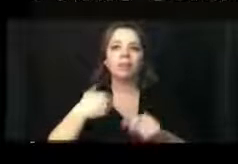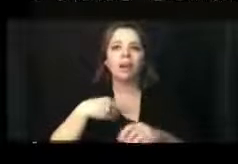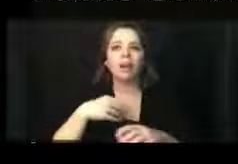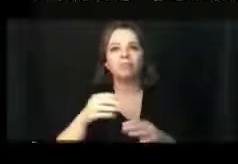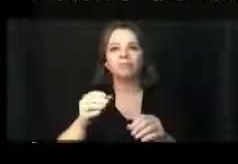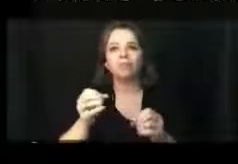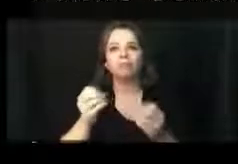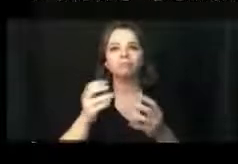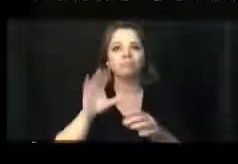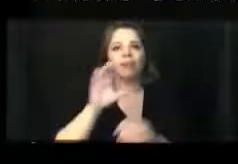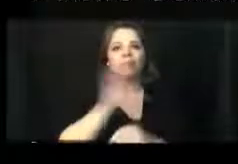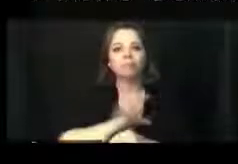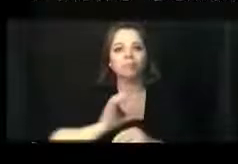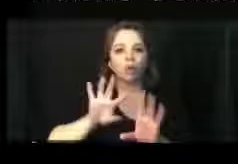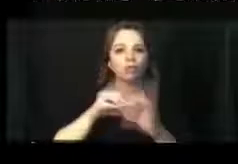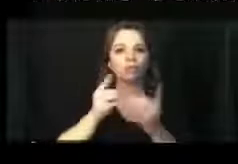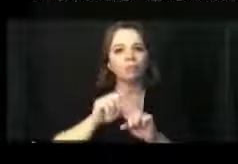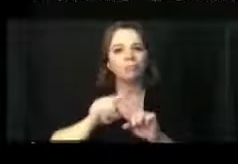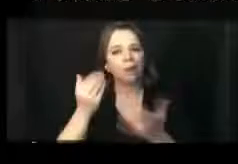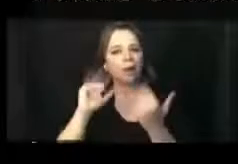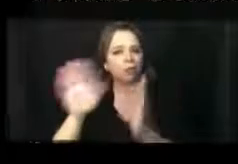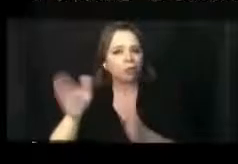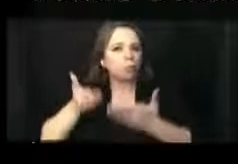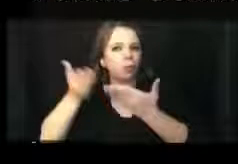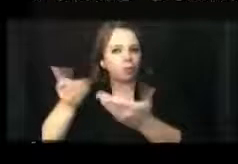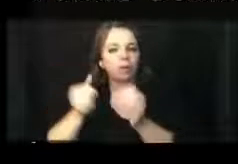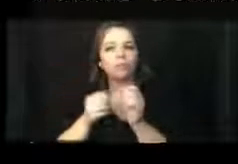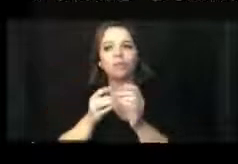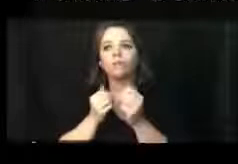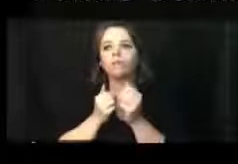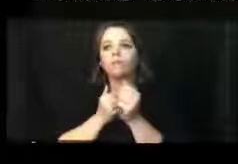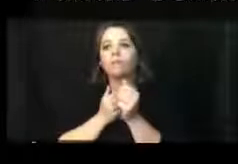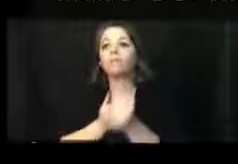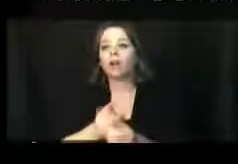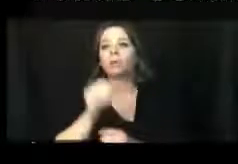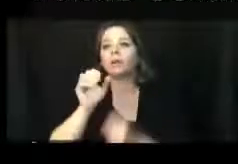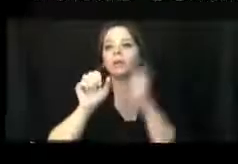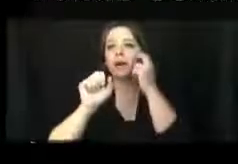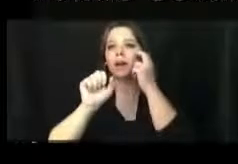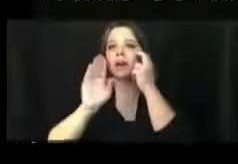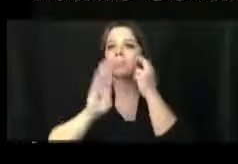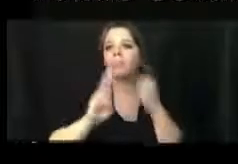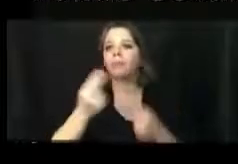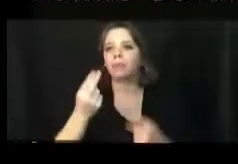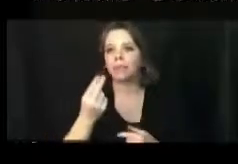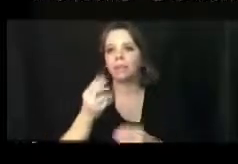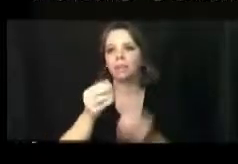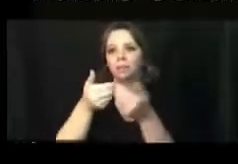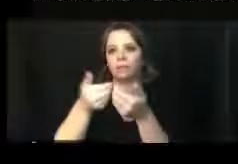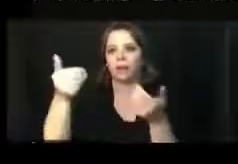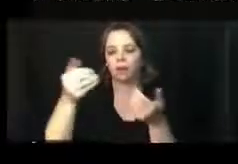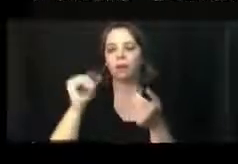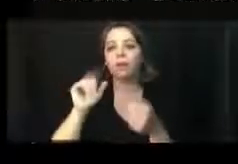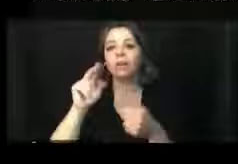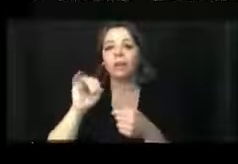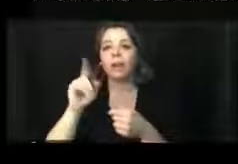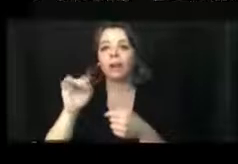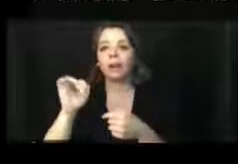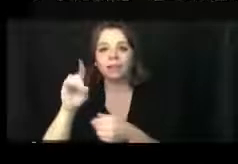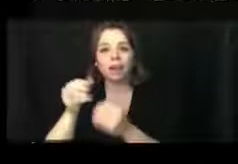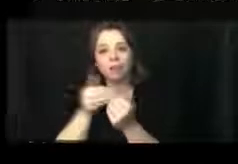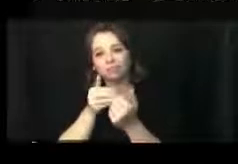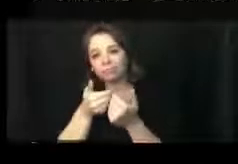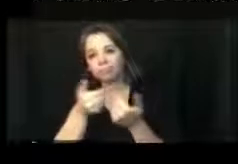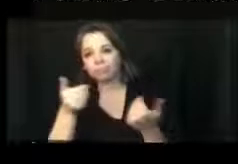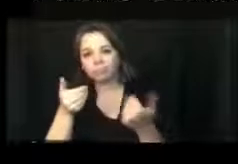district recommendations with the dividing line along this Beverly Hills divider. We have an inland LGBTQ plus community of interest that empowers this